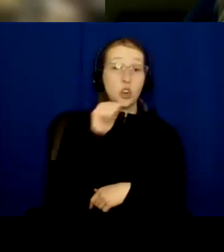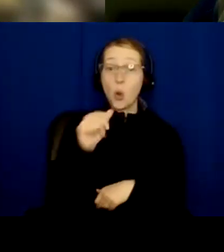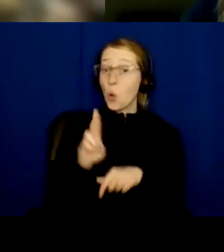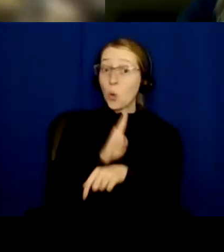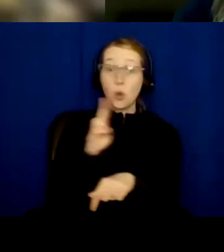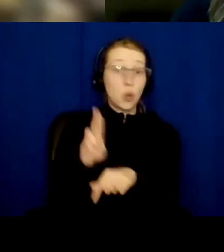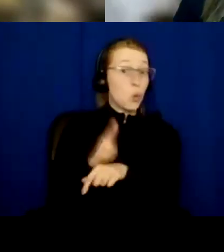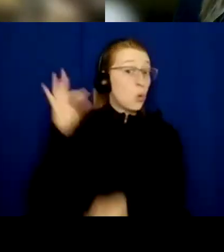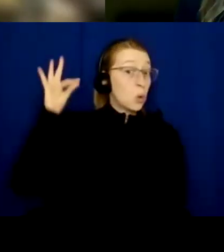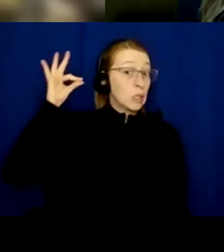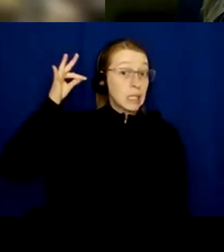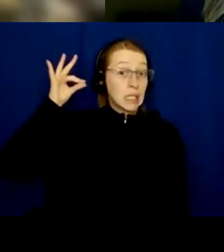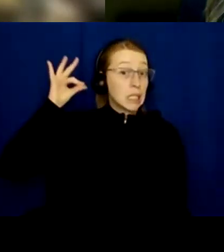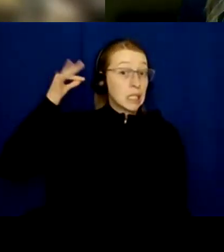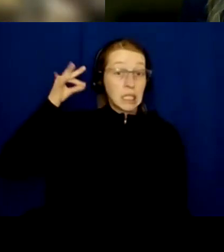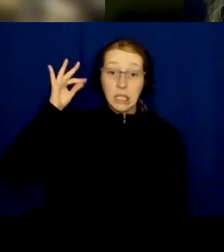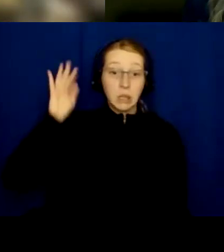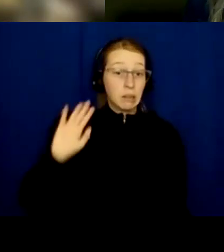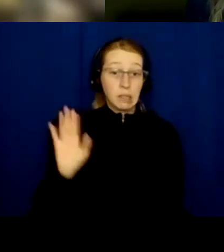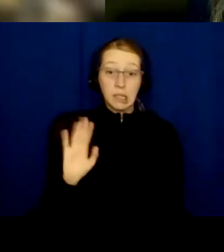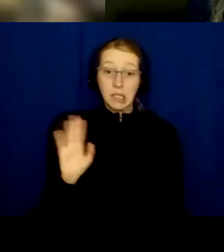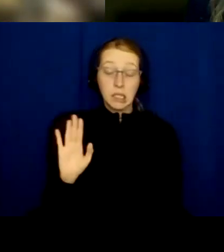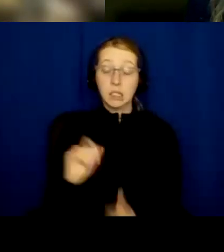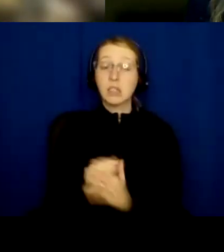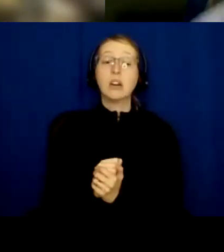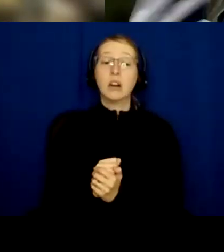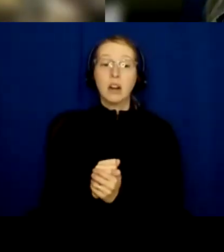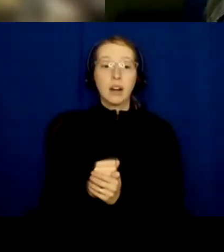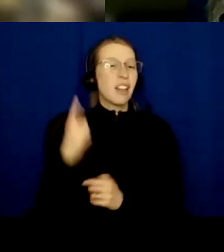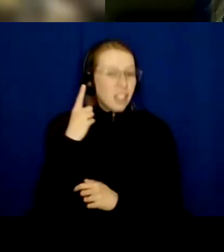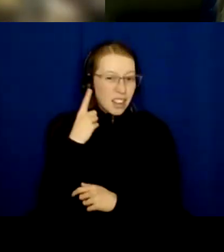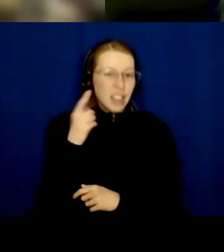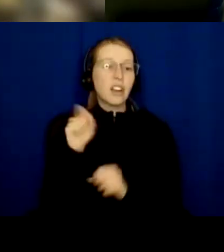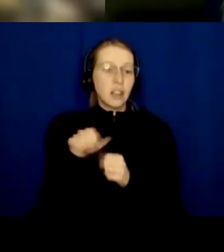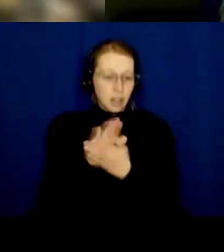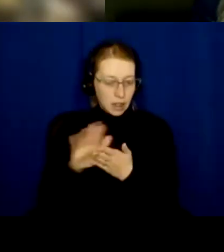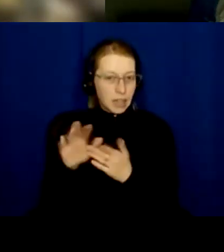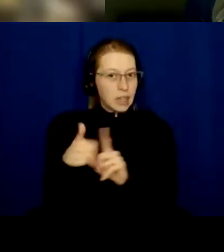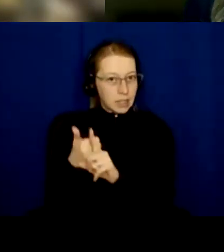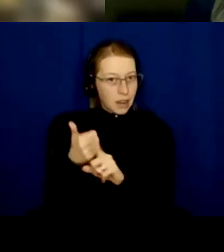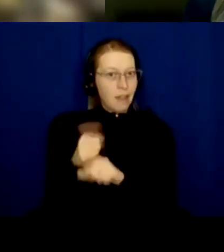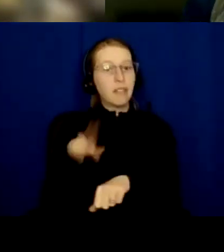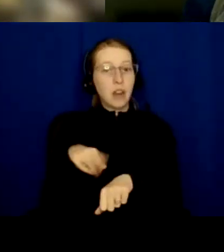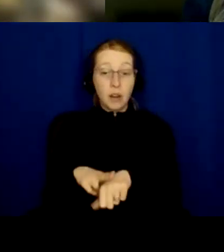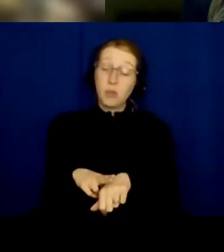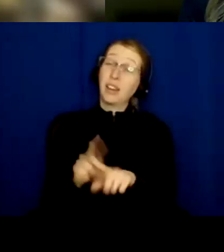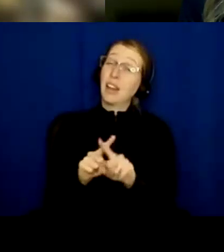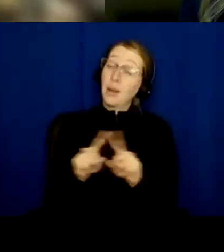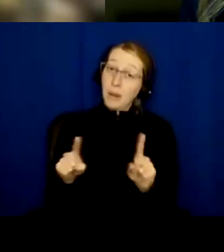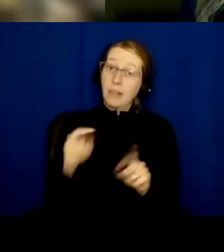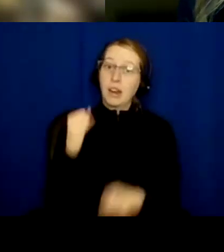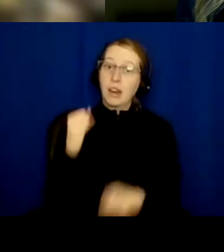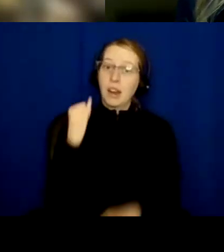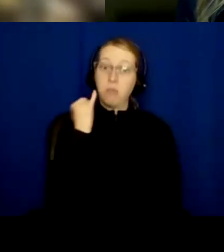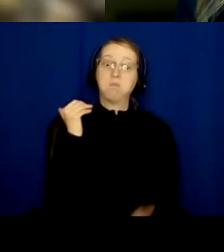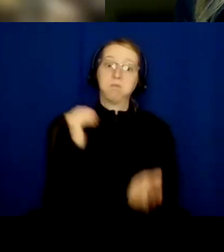naturally, and it can sometimes work its way out on its own. Of course, if you have chronic earwax, sometimes that needs